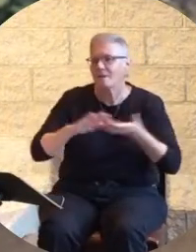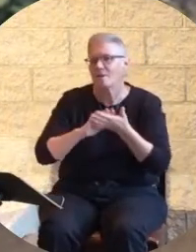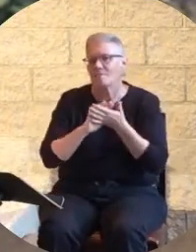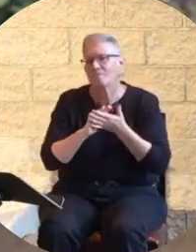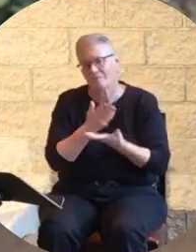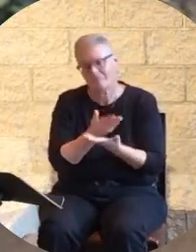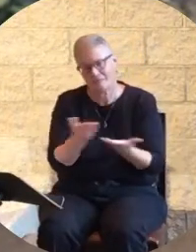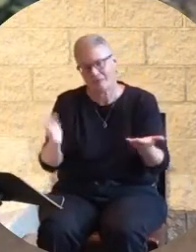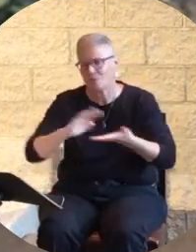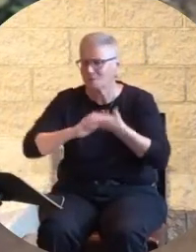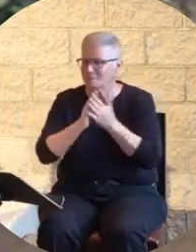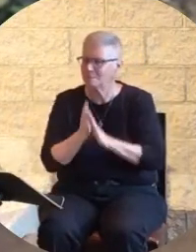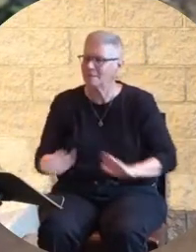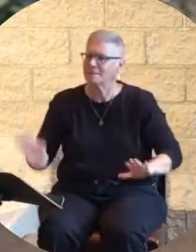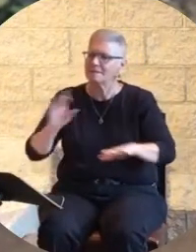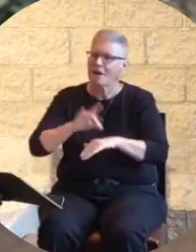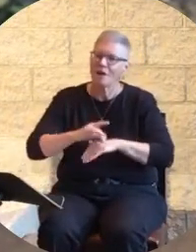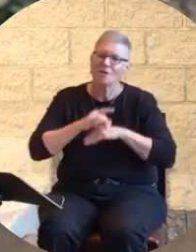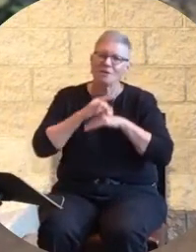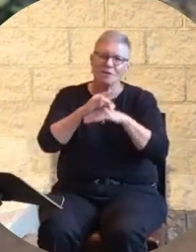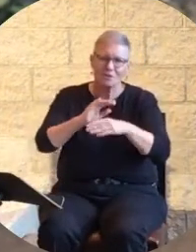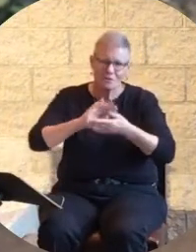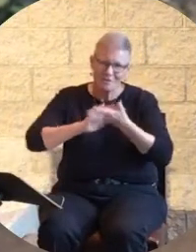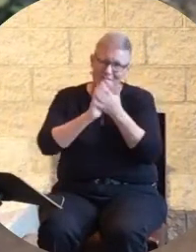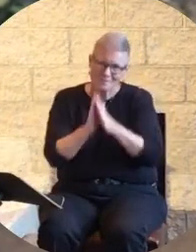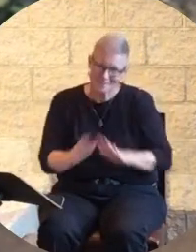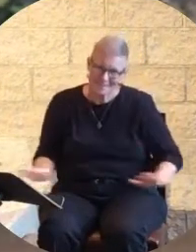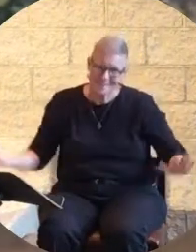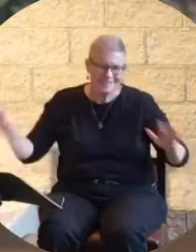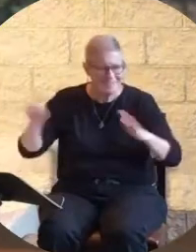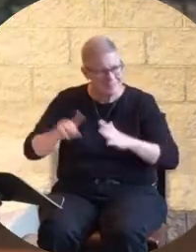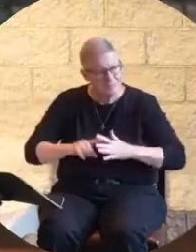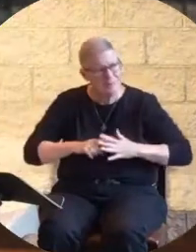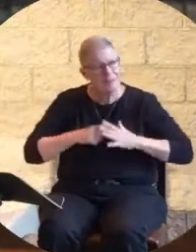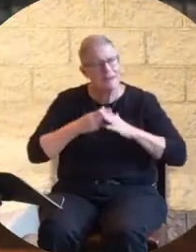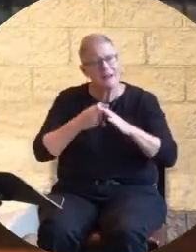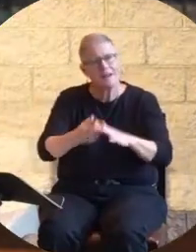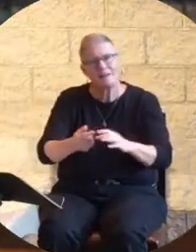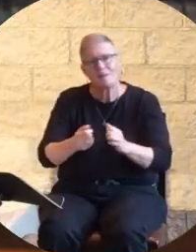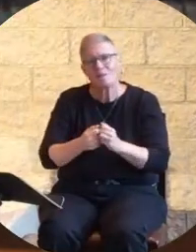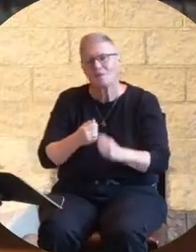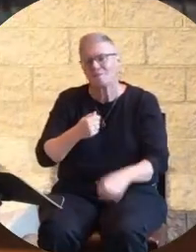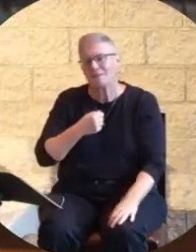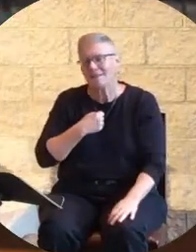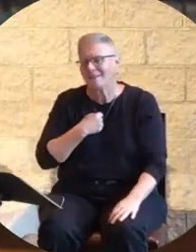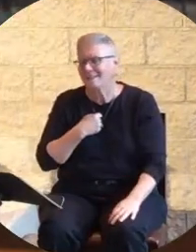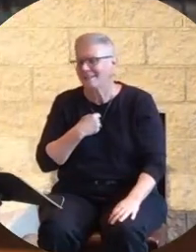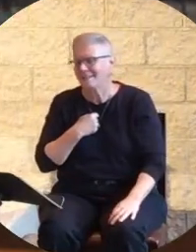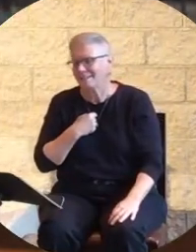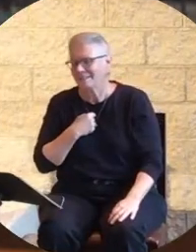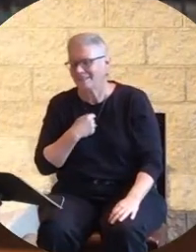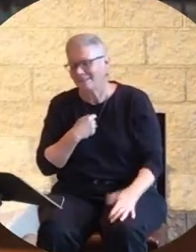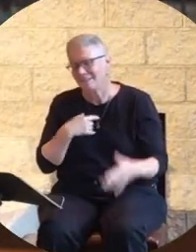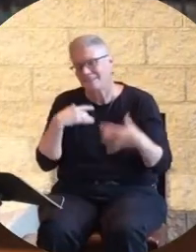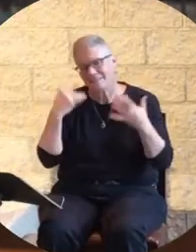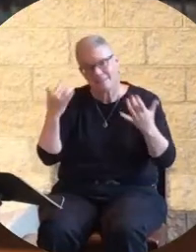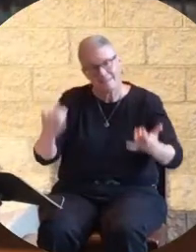Now there is peace on earth, and it has begun with thee.